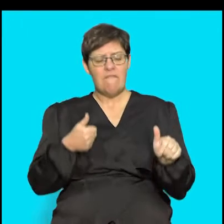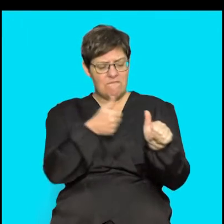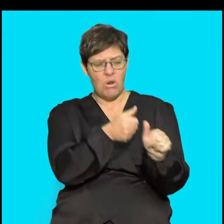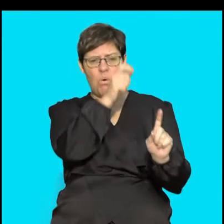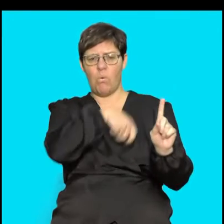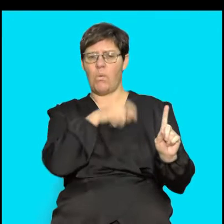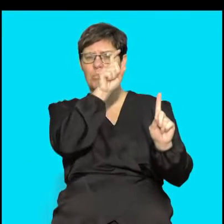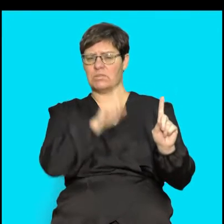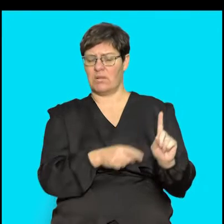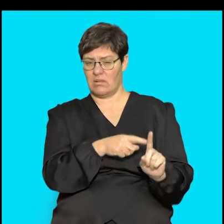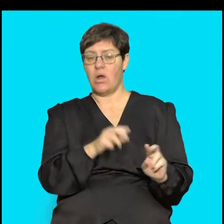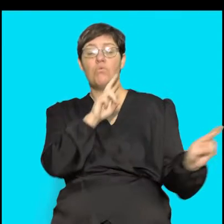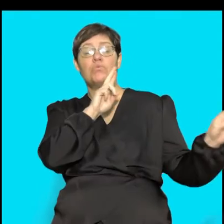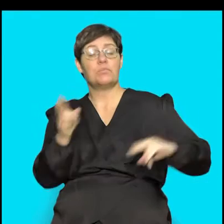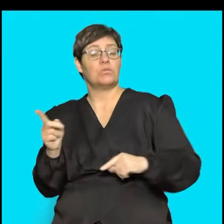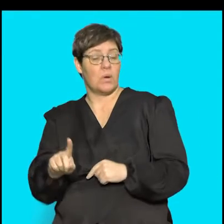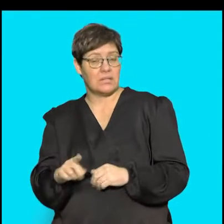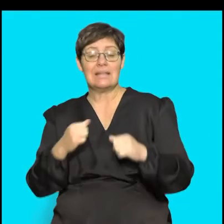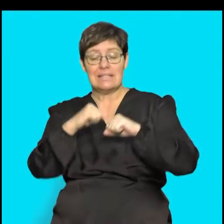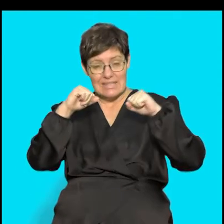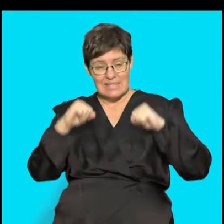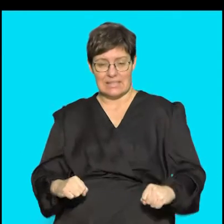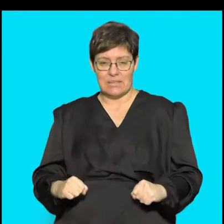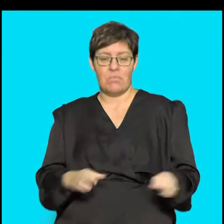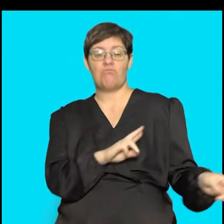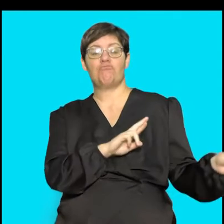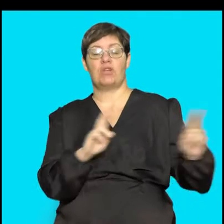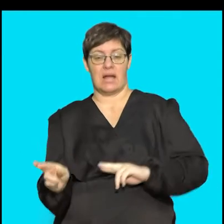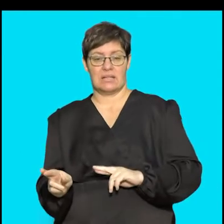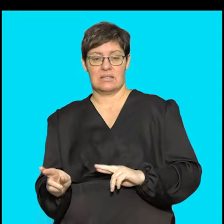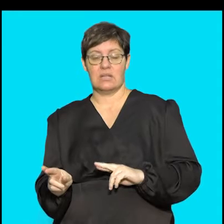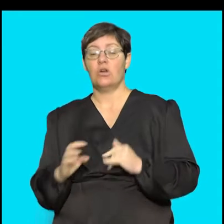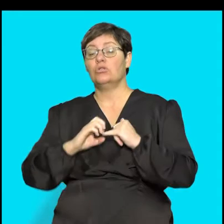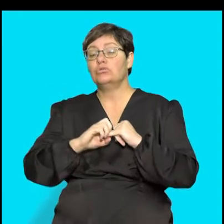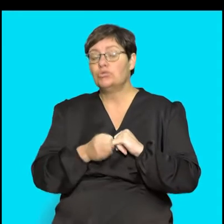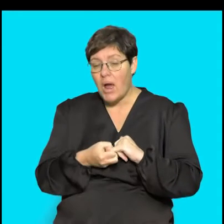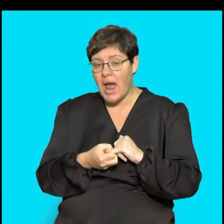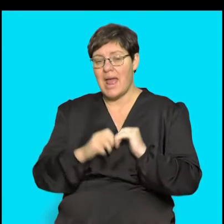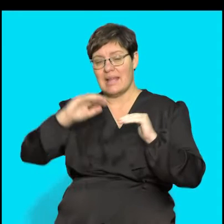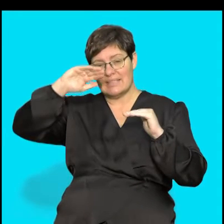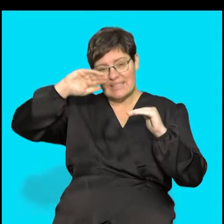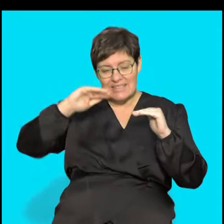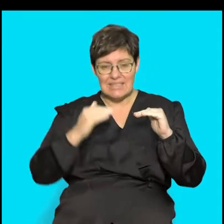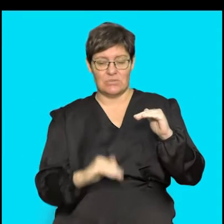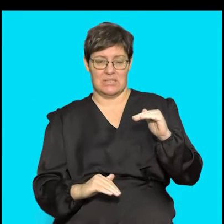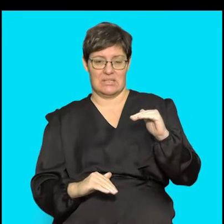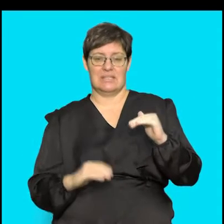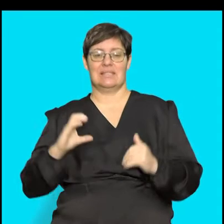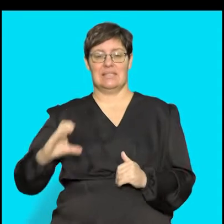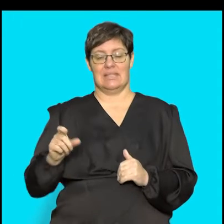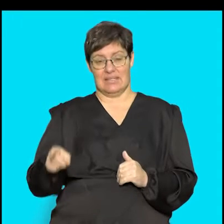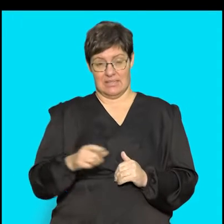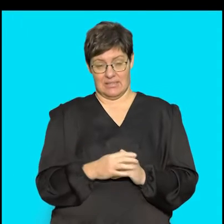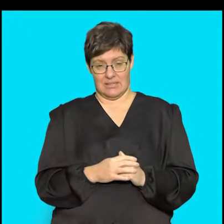Le Chatelier? The response will be the system will react to try to decrease the concentration